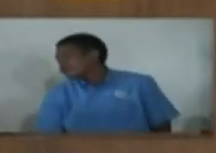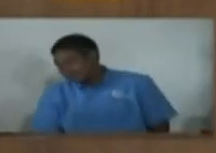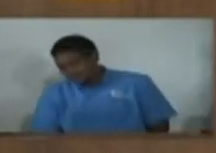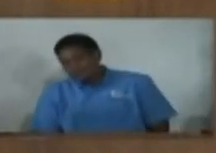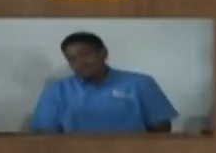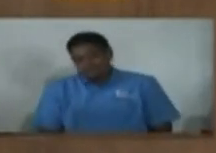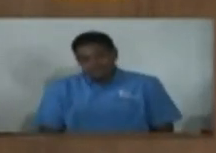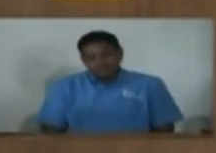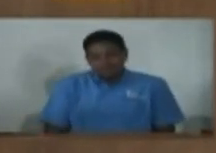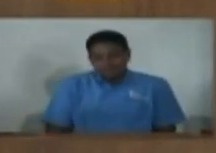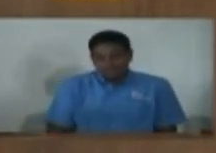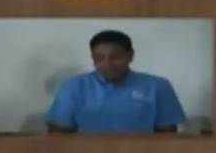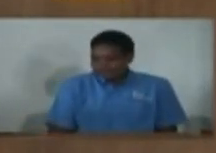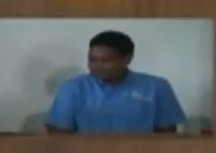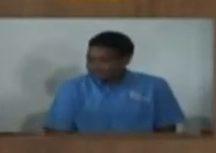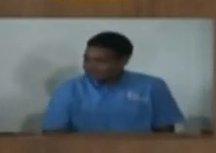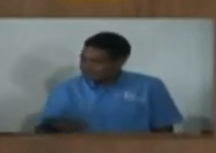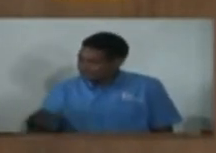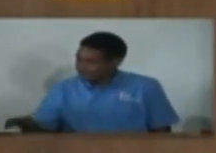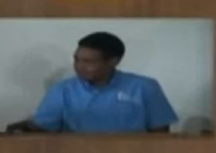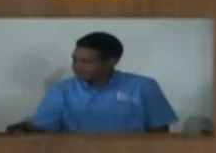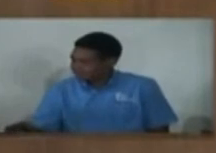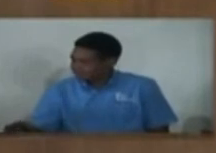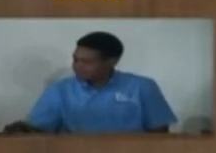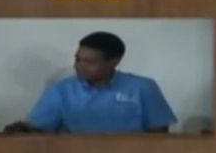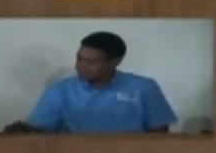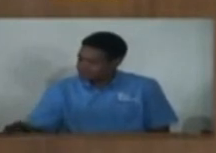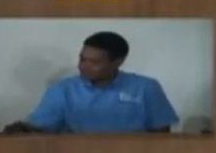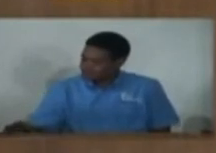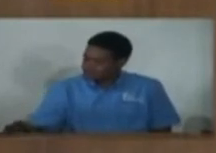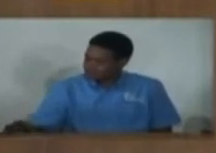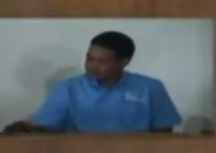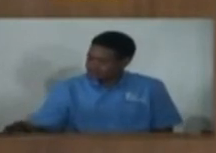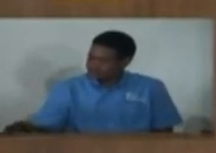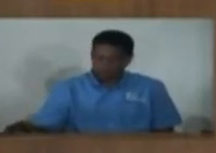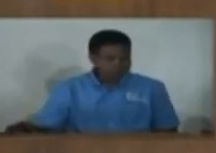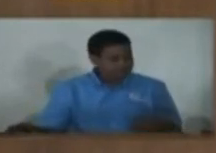what have you. I mean, I remember as a